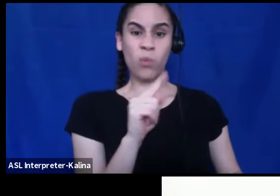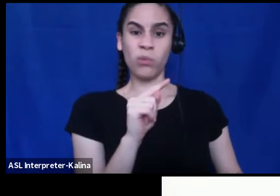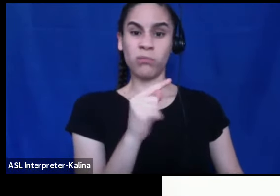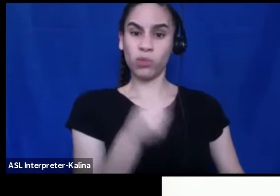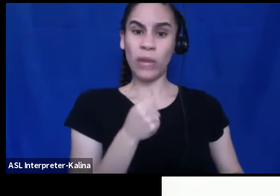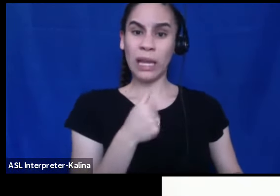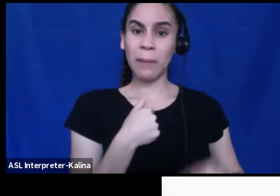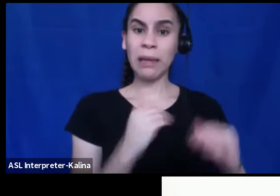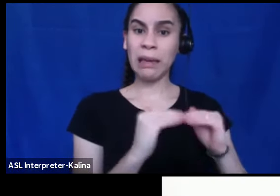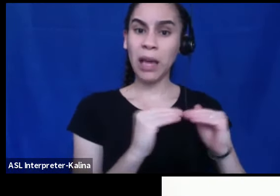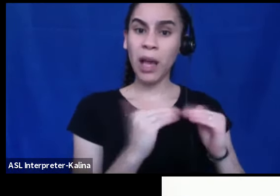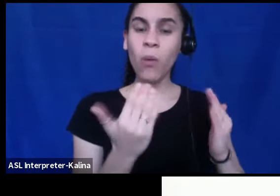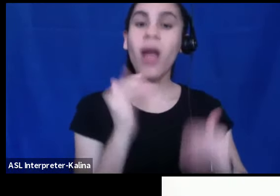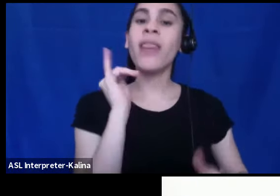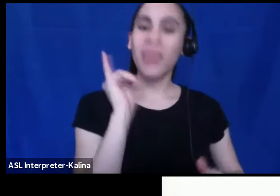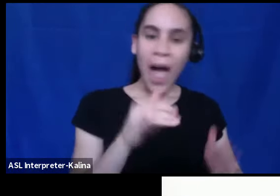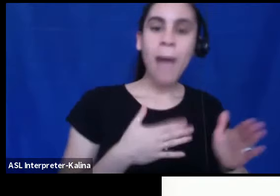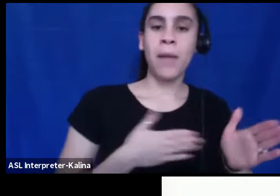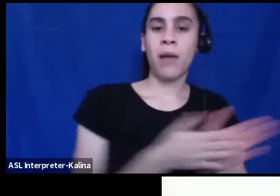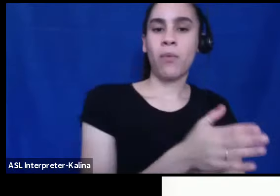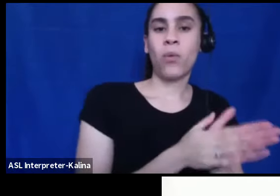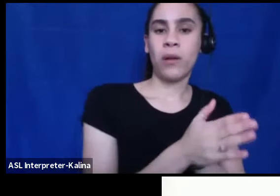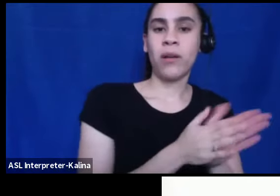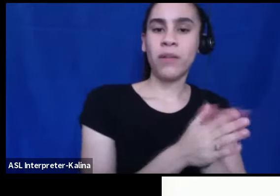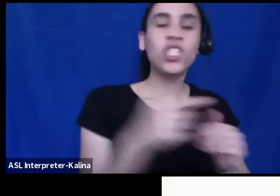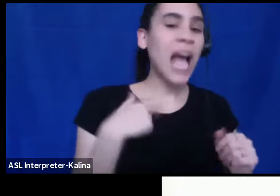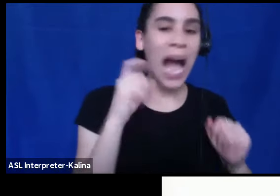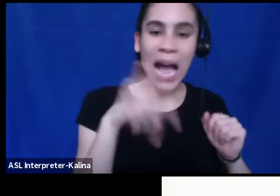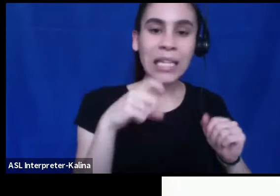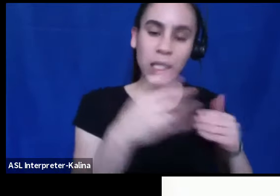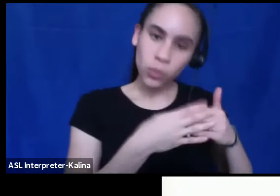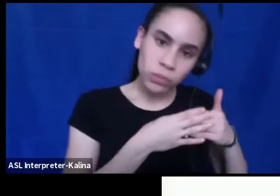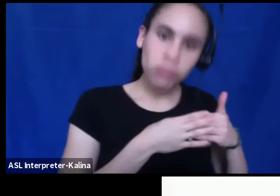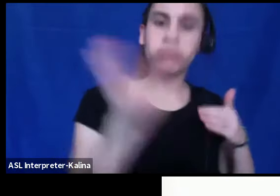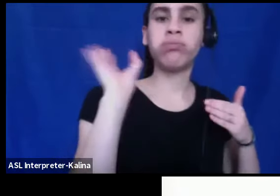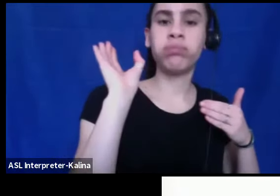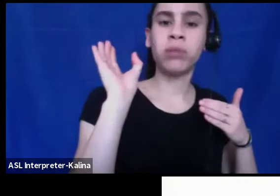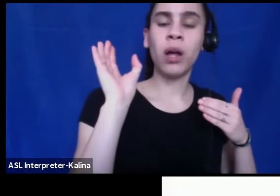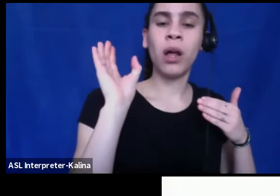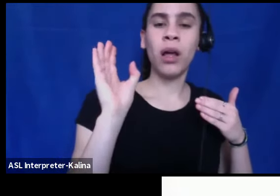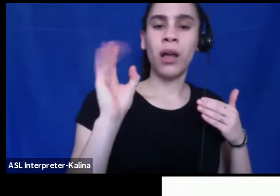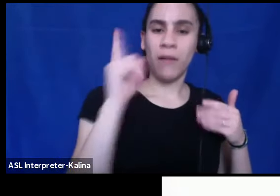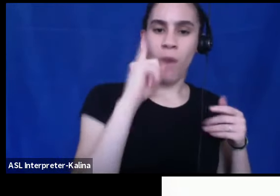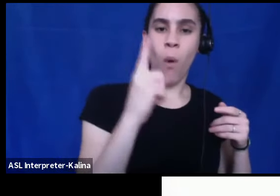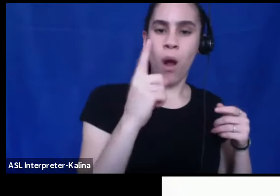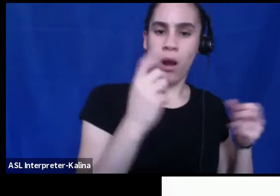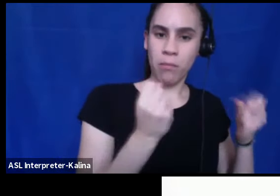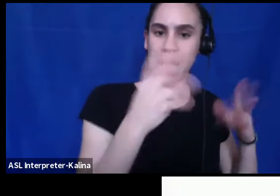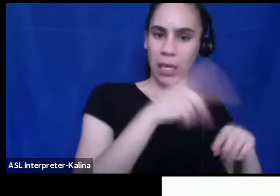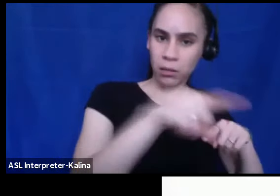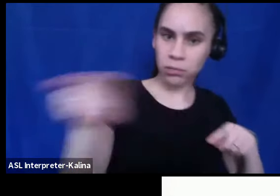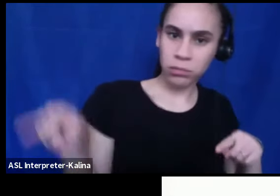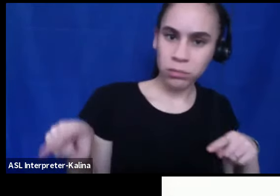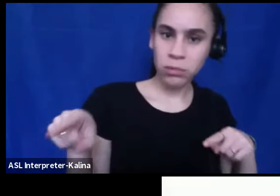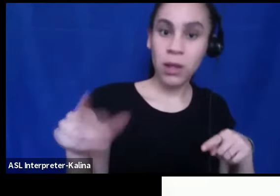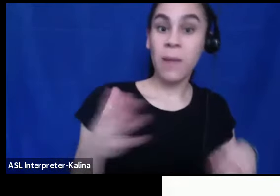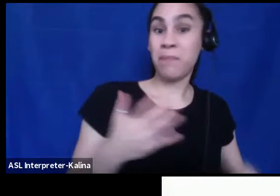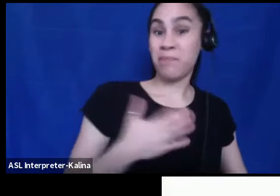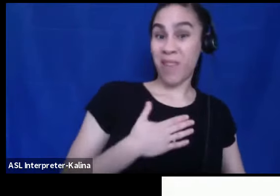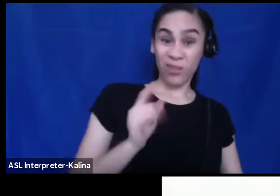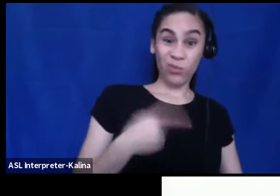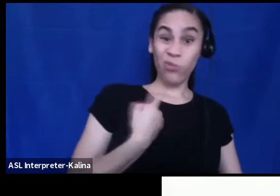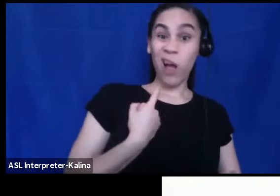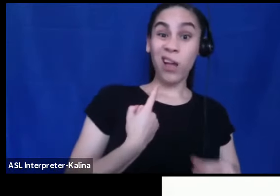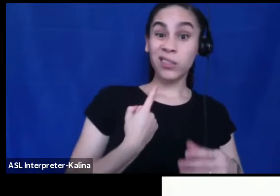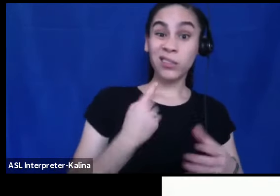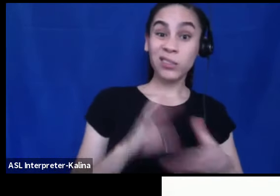was like, I need to open these doors, not just for me, for millions. Because my story is just one story. There's many stories like